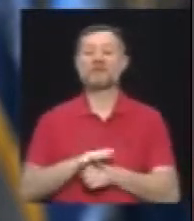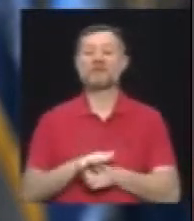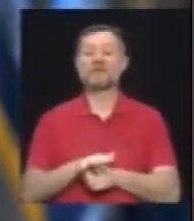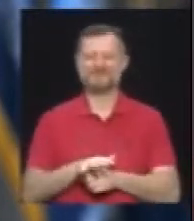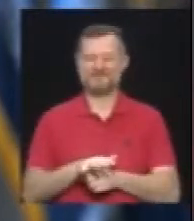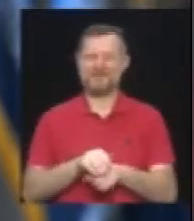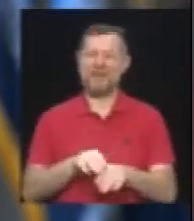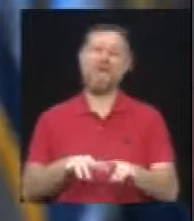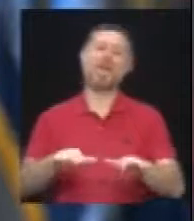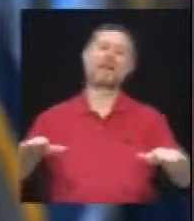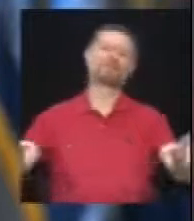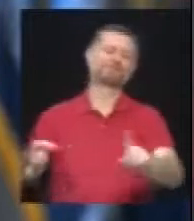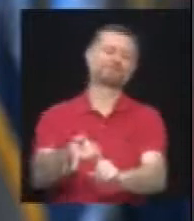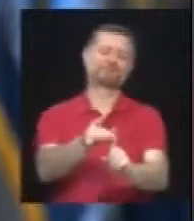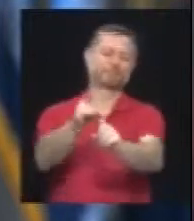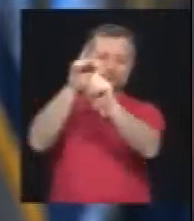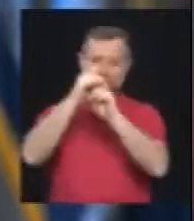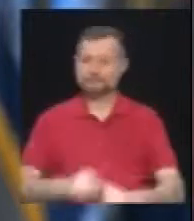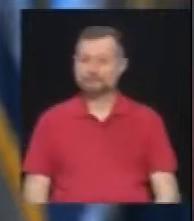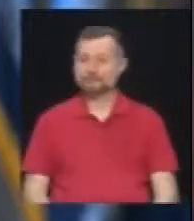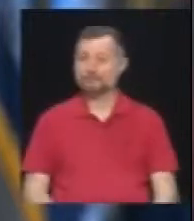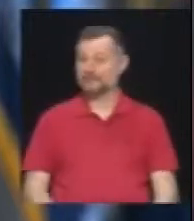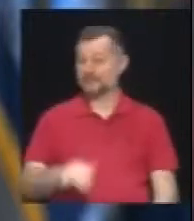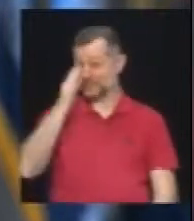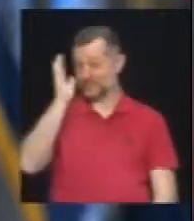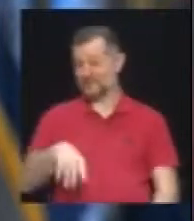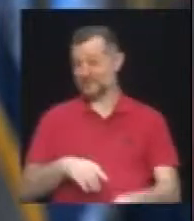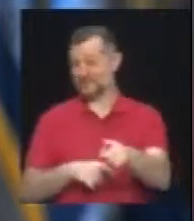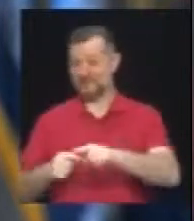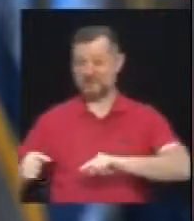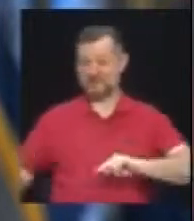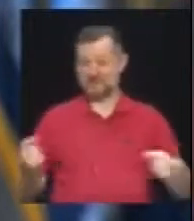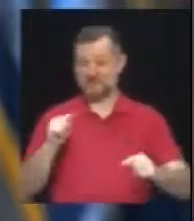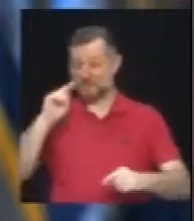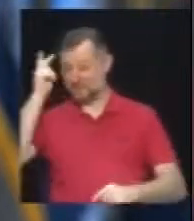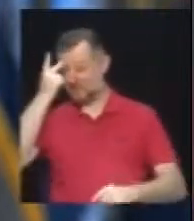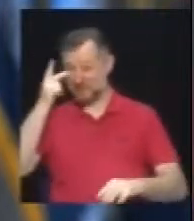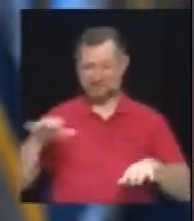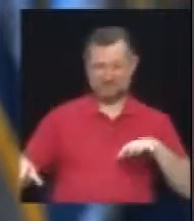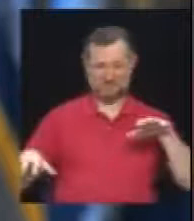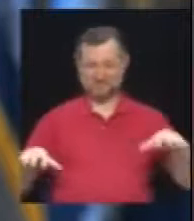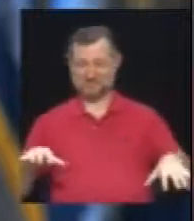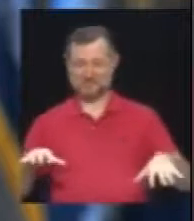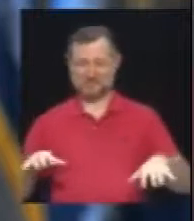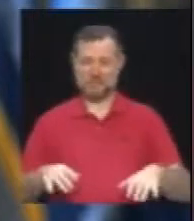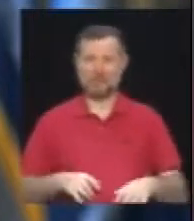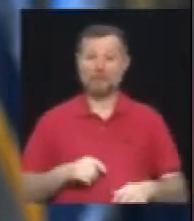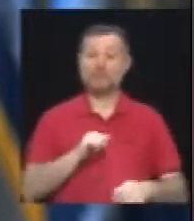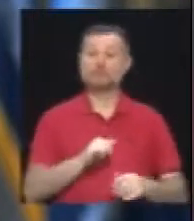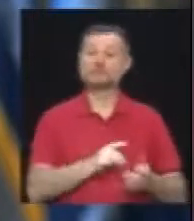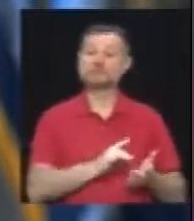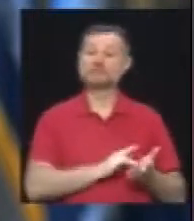choice is between the politically contentious or the medically